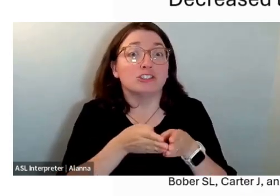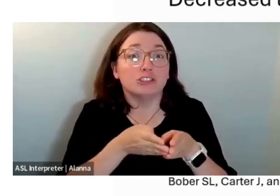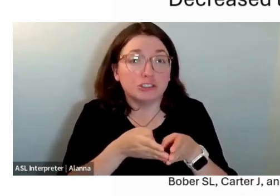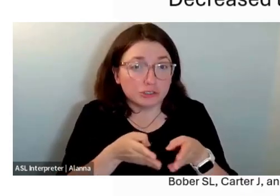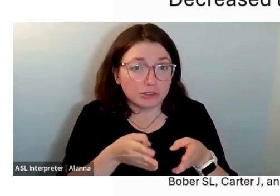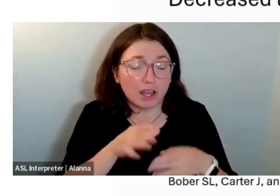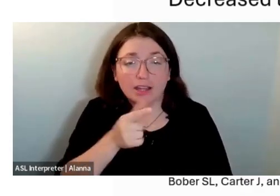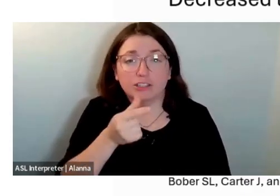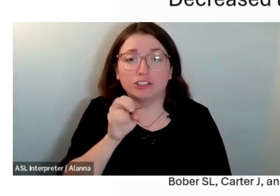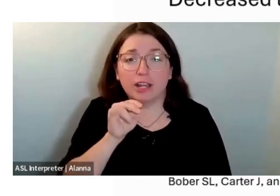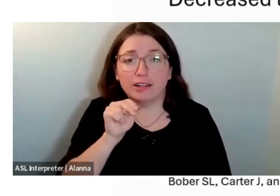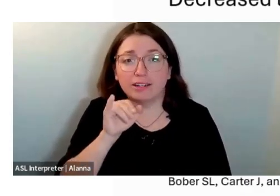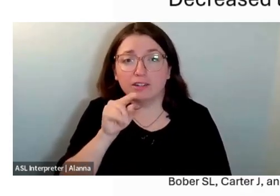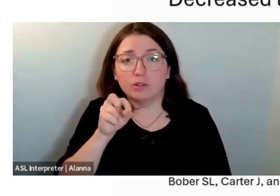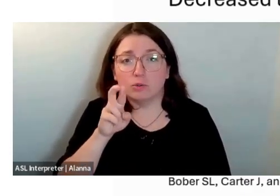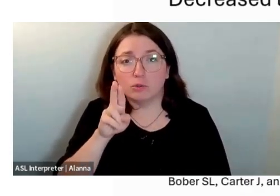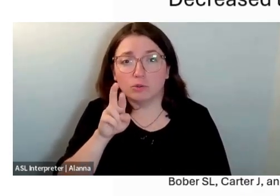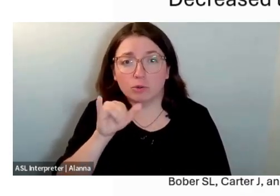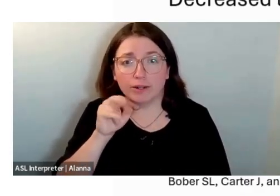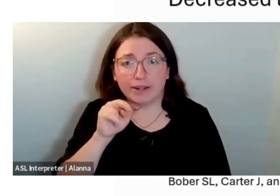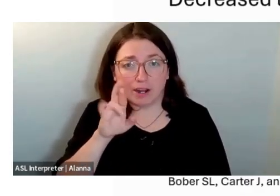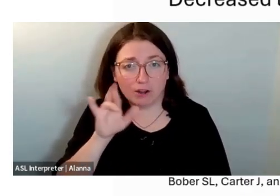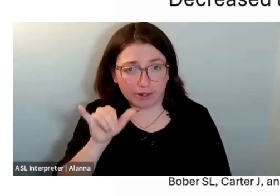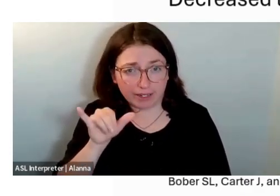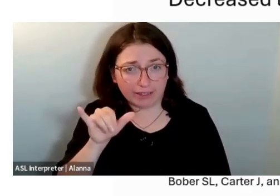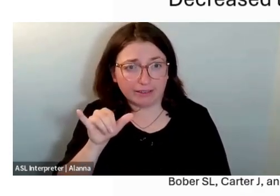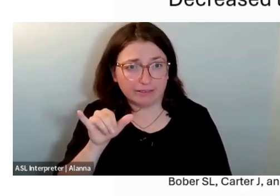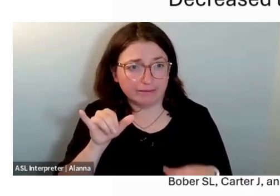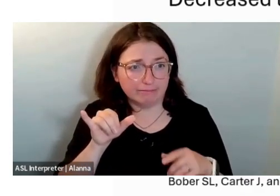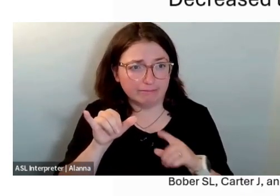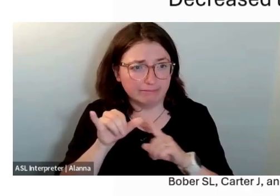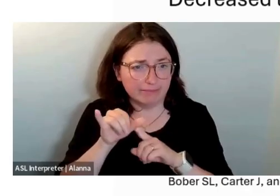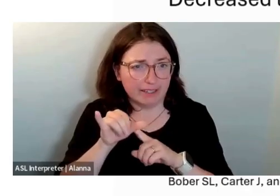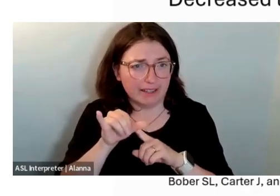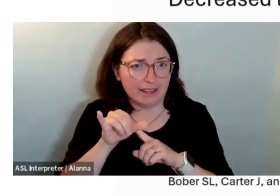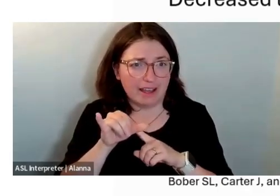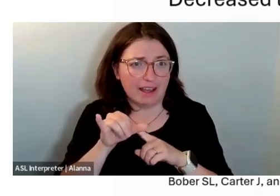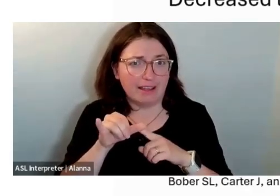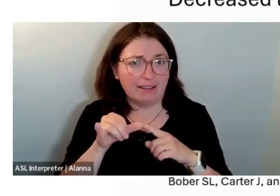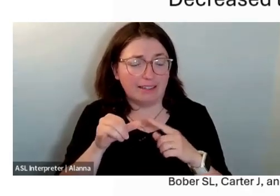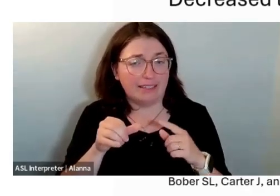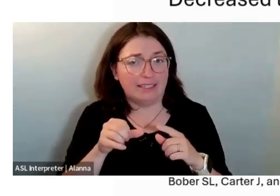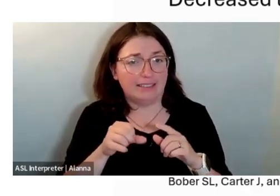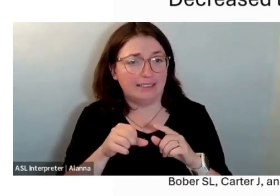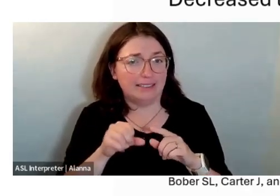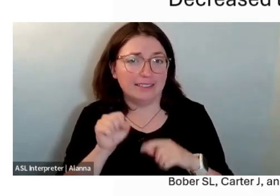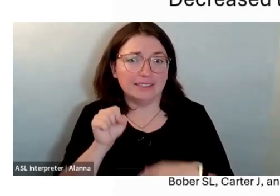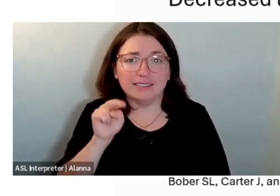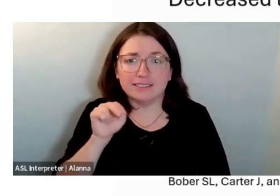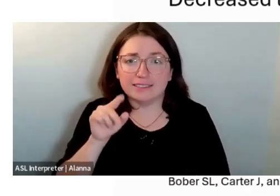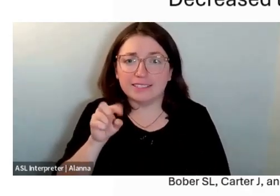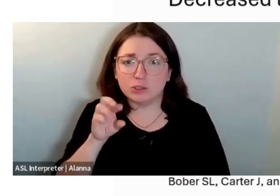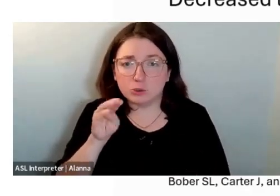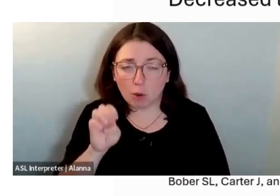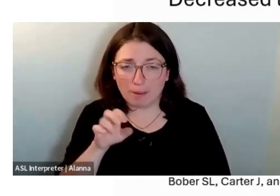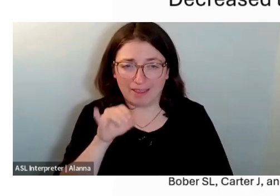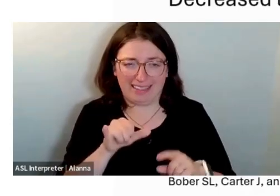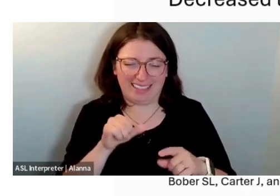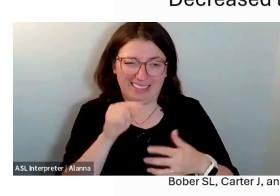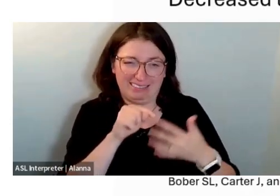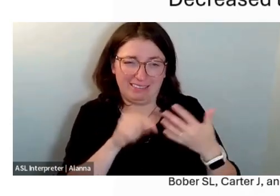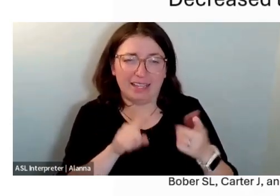call this cluster of symptoms that occur at the genitals and that